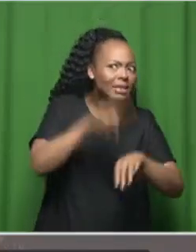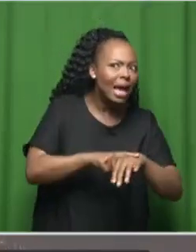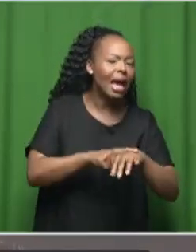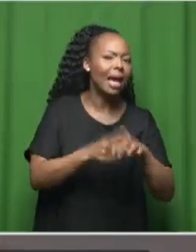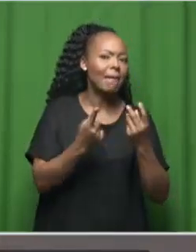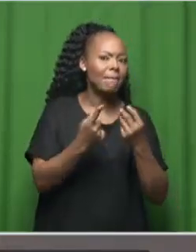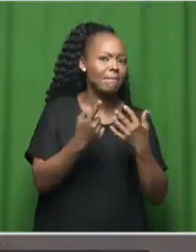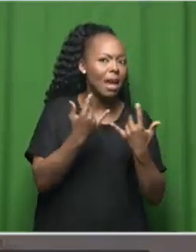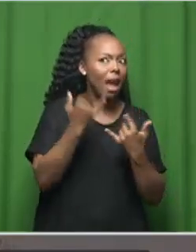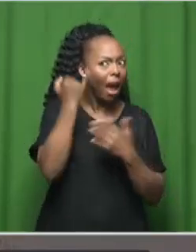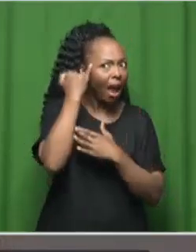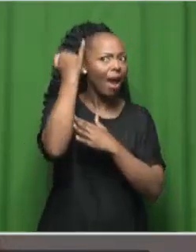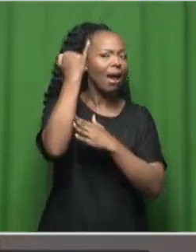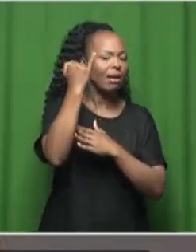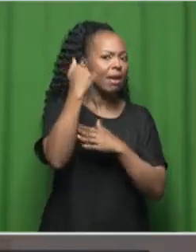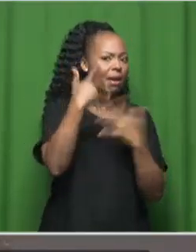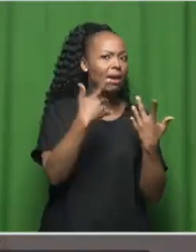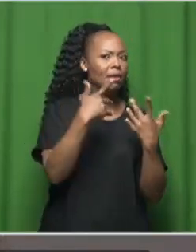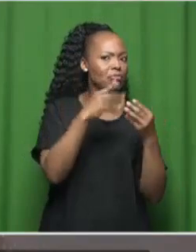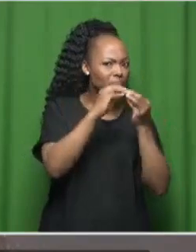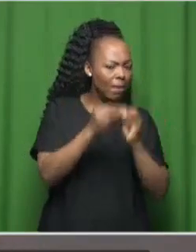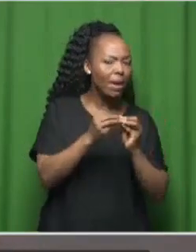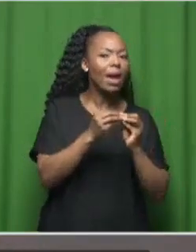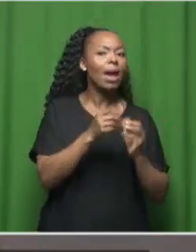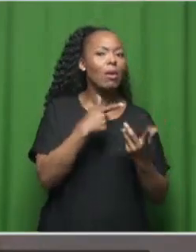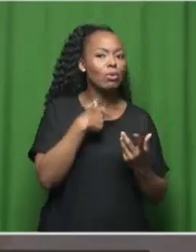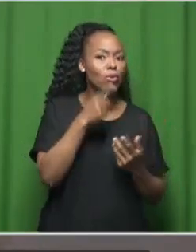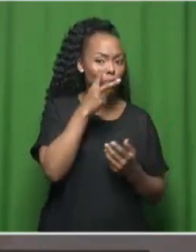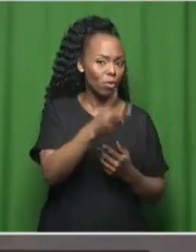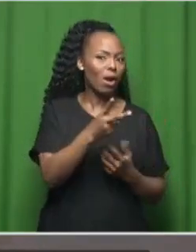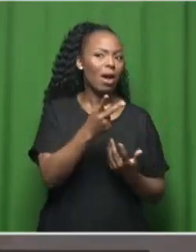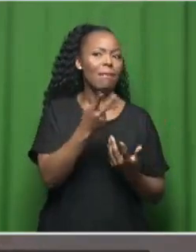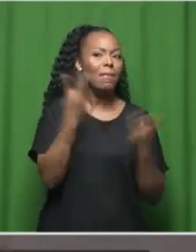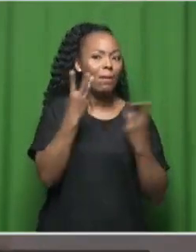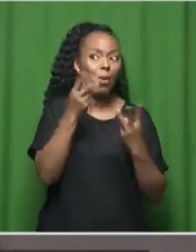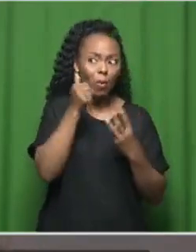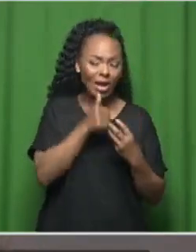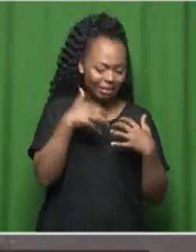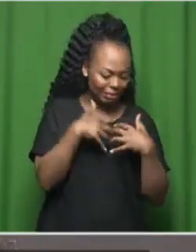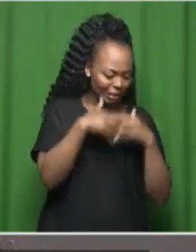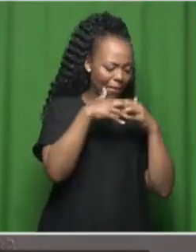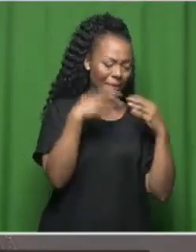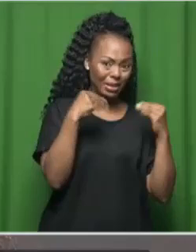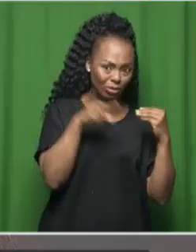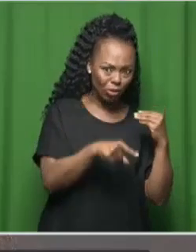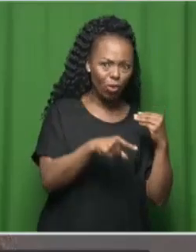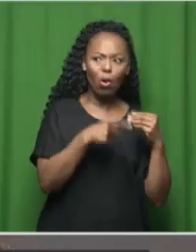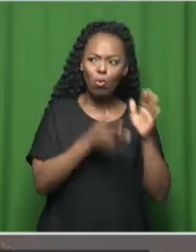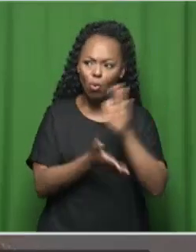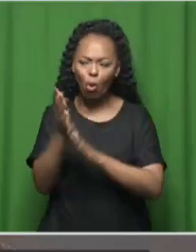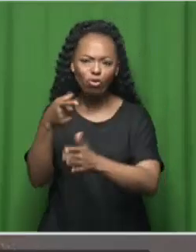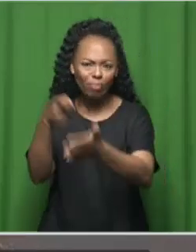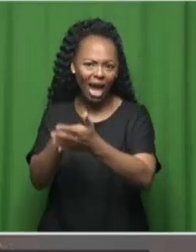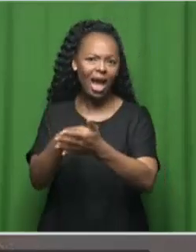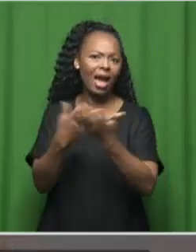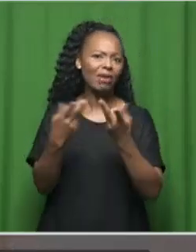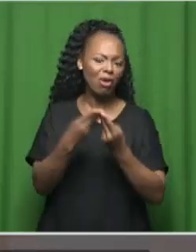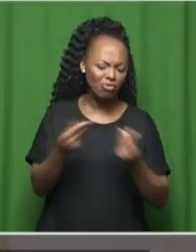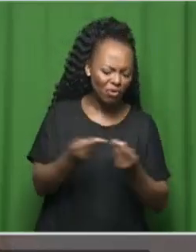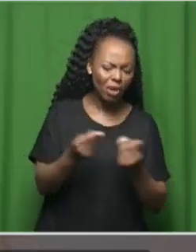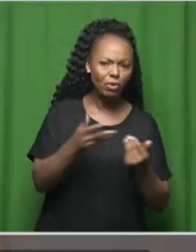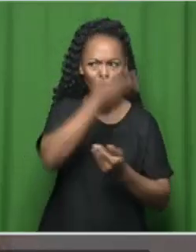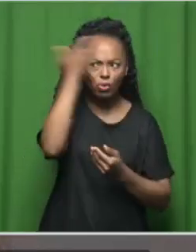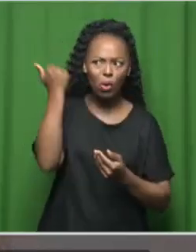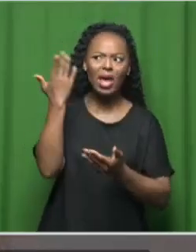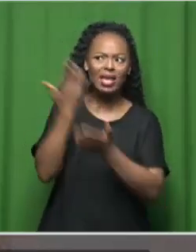people used this because they went to fabric shops to buy. They didn't know that it was belonging to another fellow designers. So we had